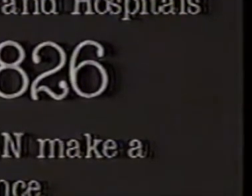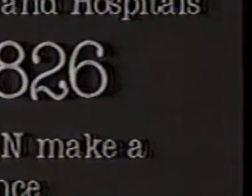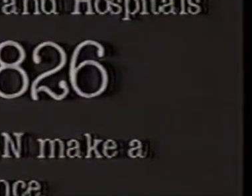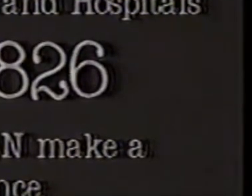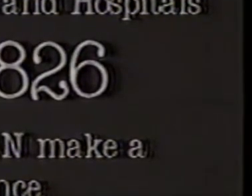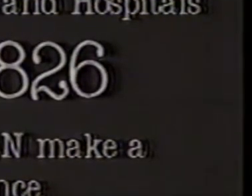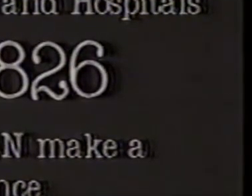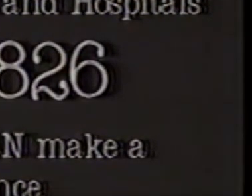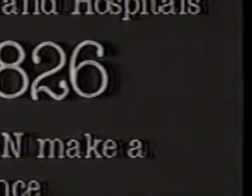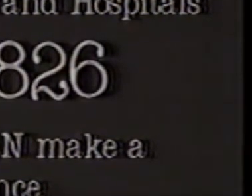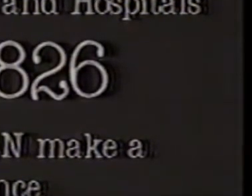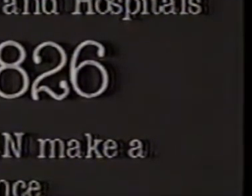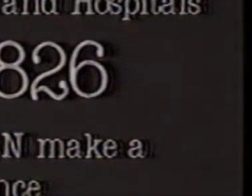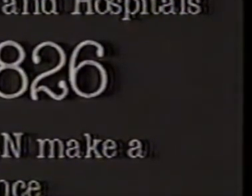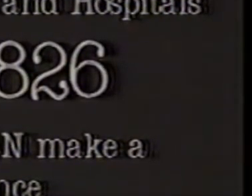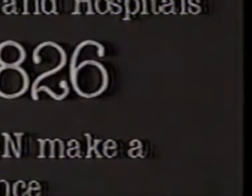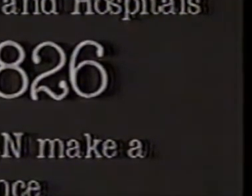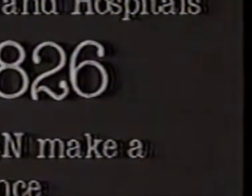make a difference. Call